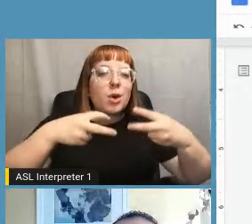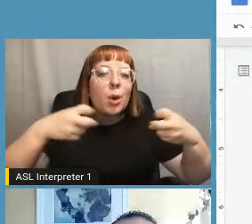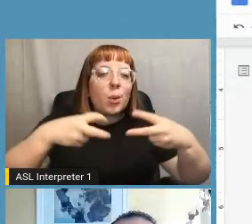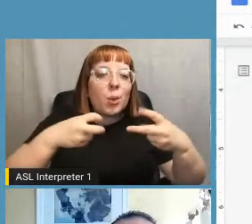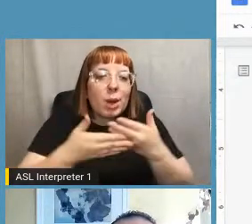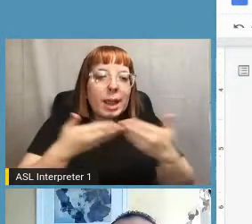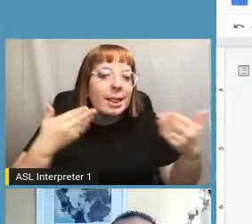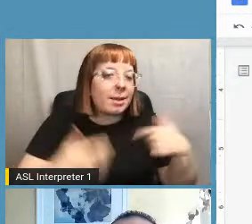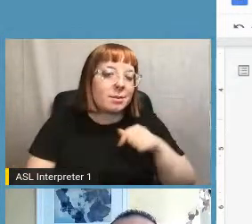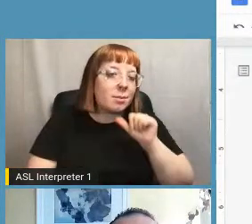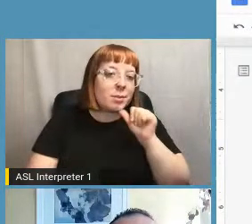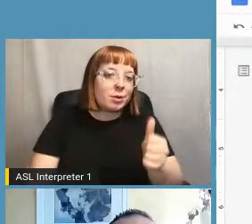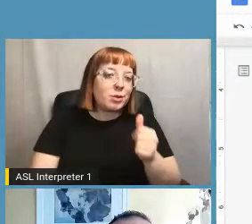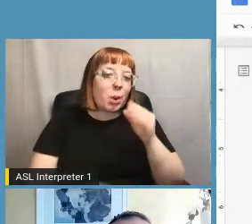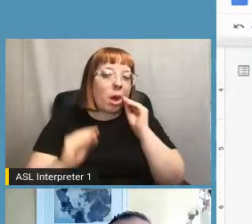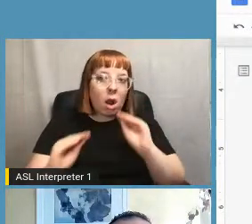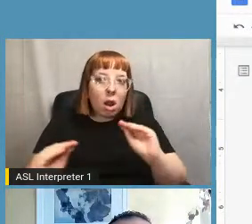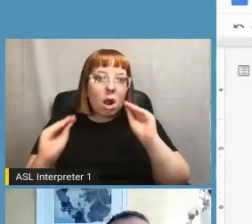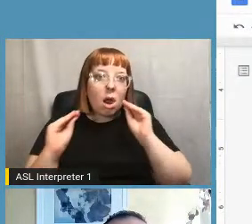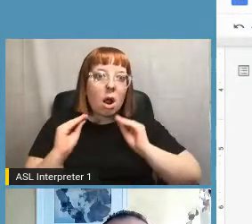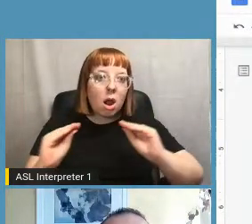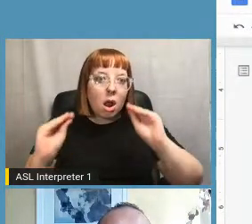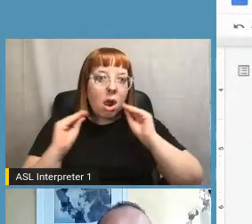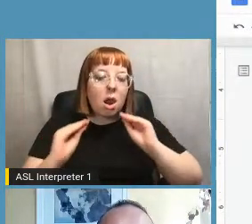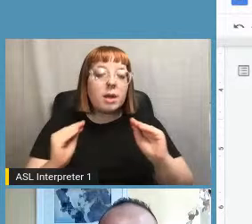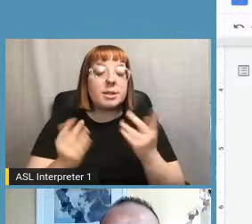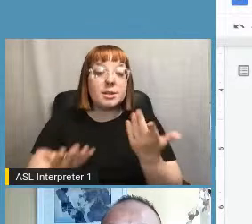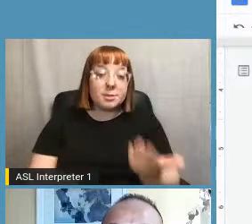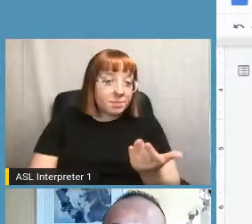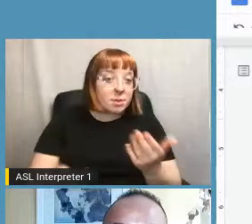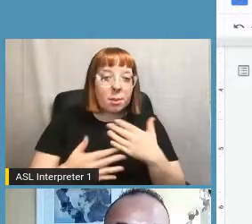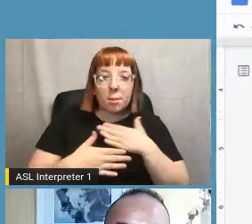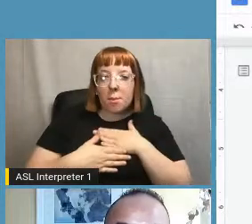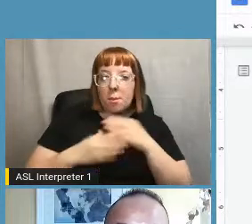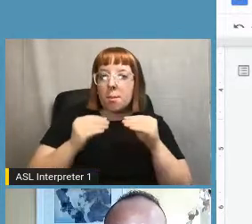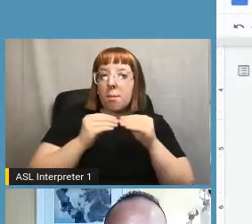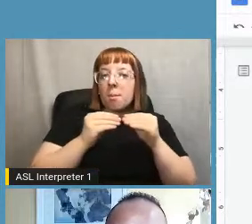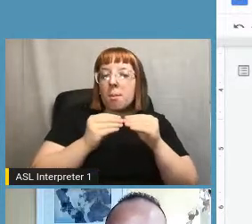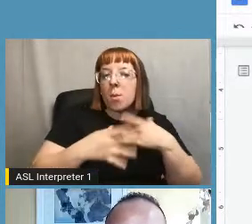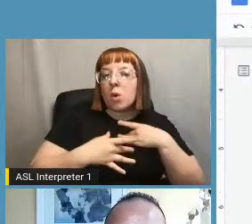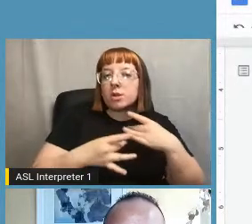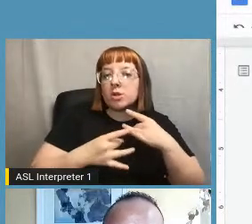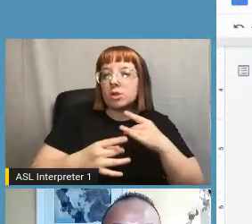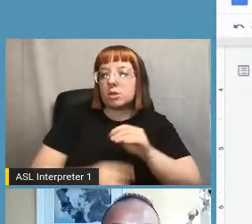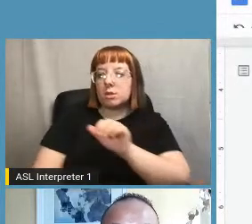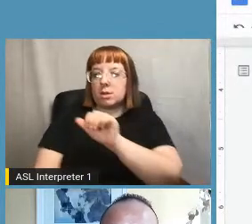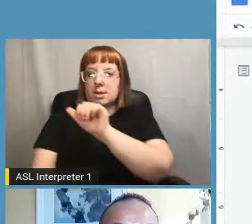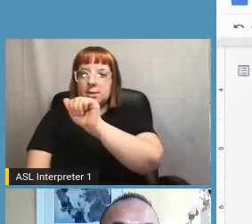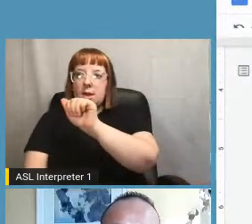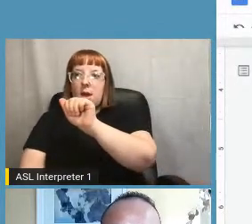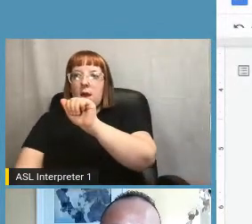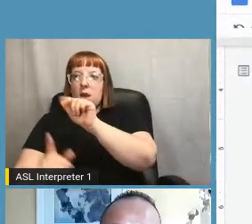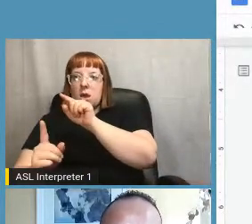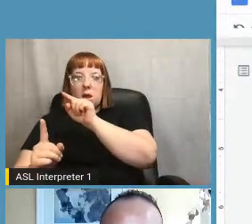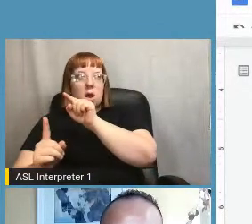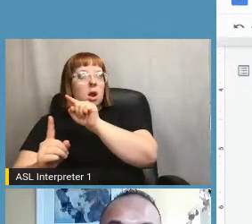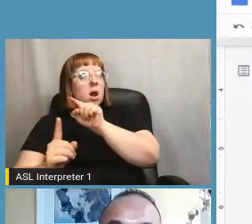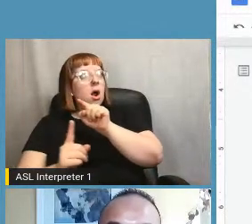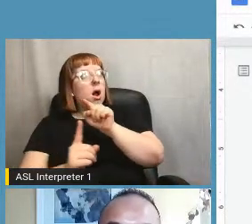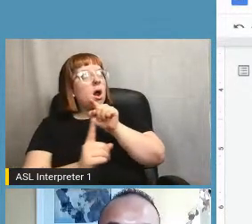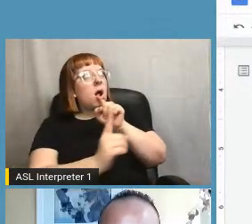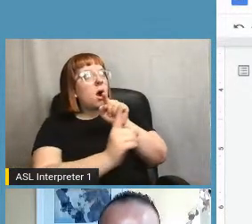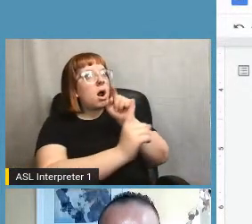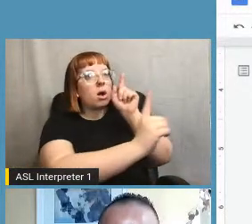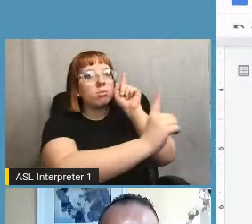know. I'm more interested in helping folks get from point A to B from a least resistance sort